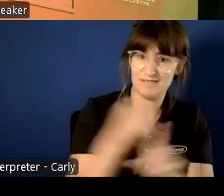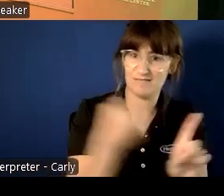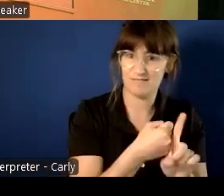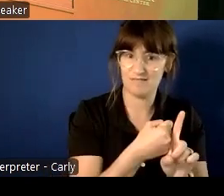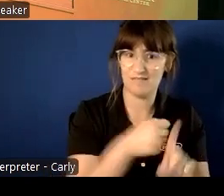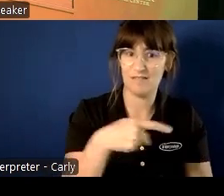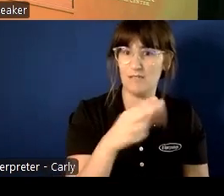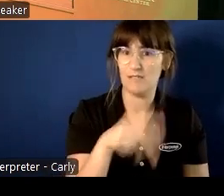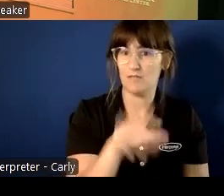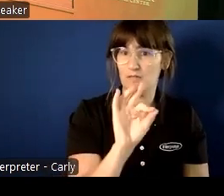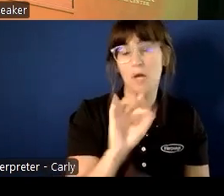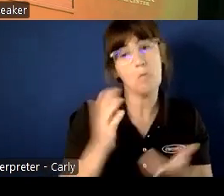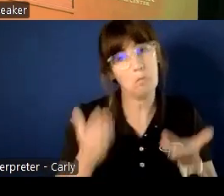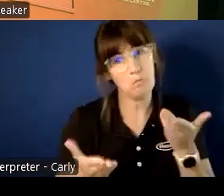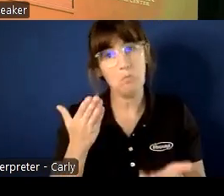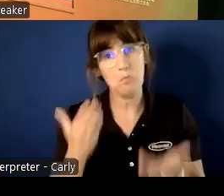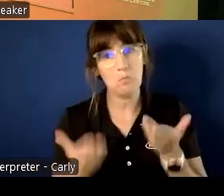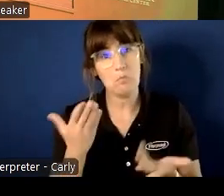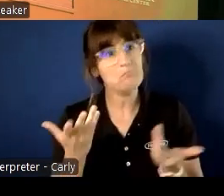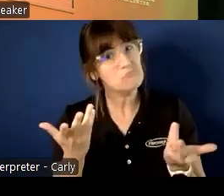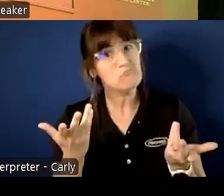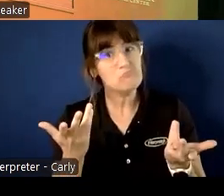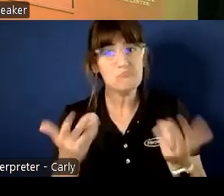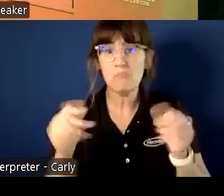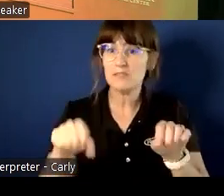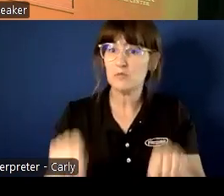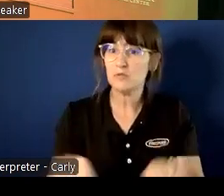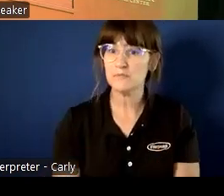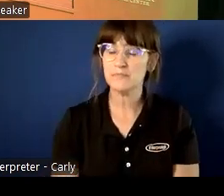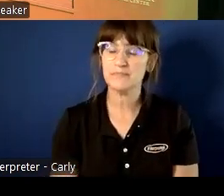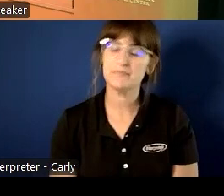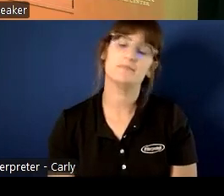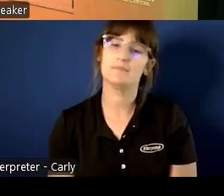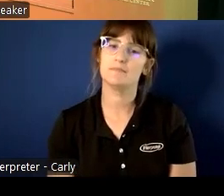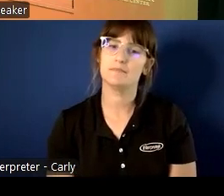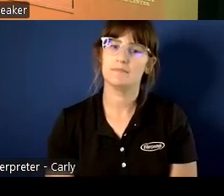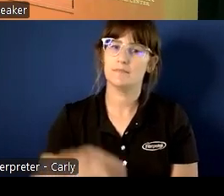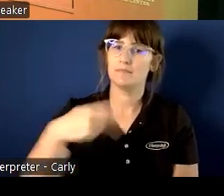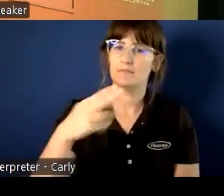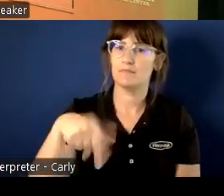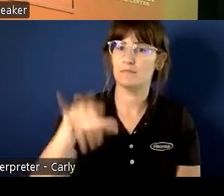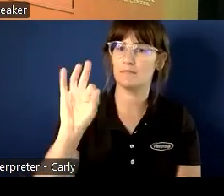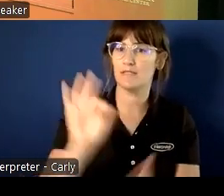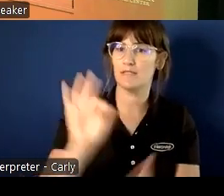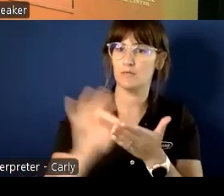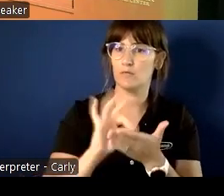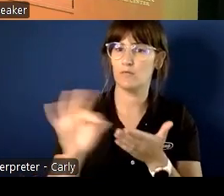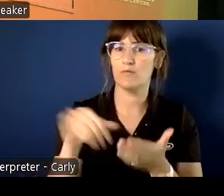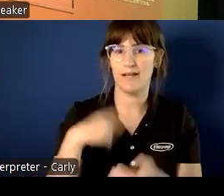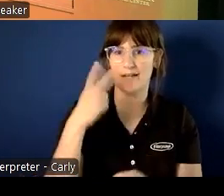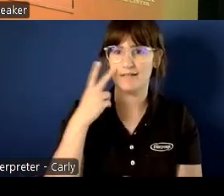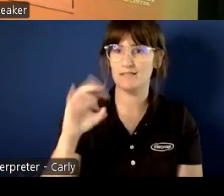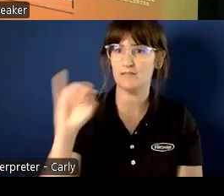score? Probably, right? So then think about this. So I see PHQ-9 score in July